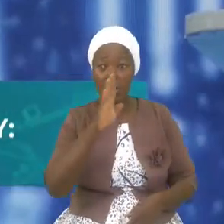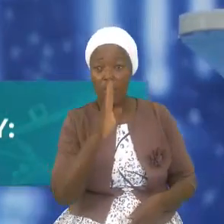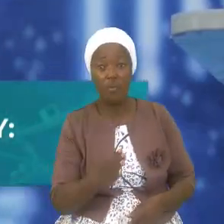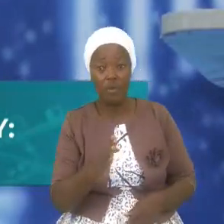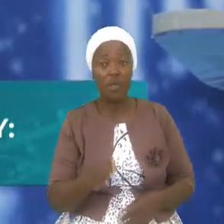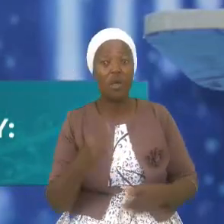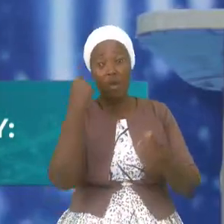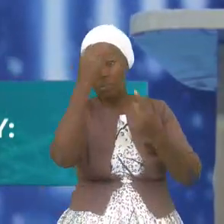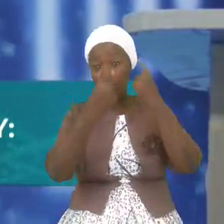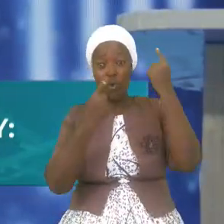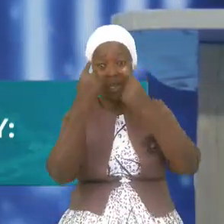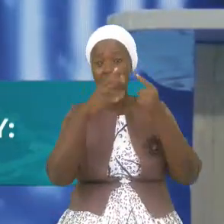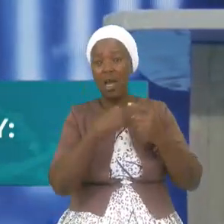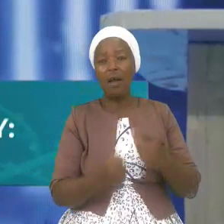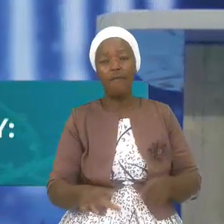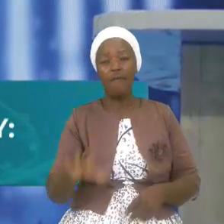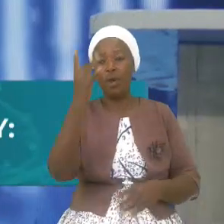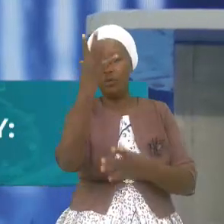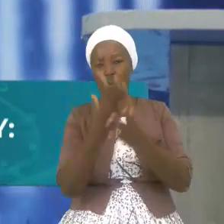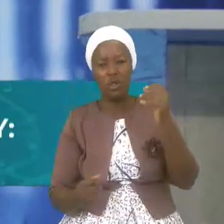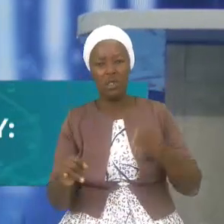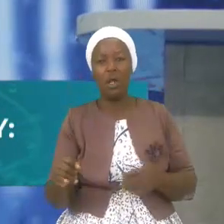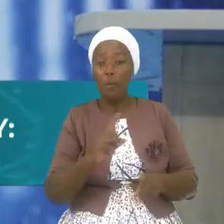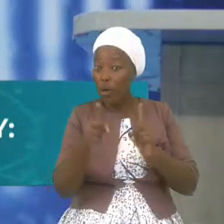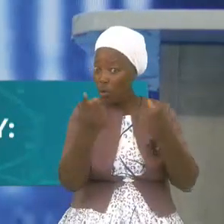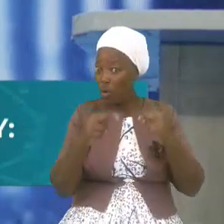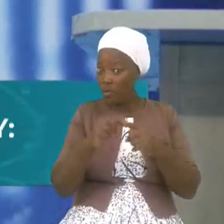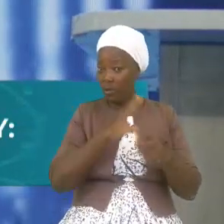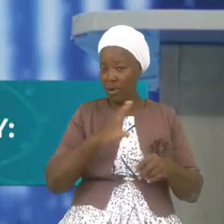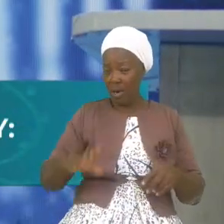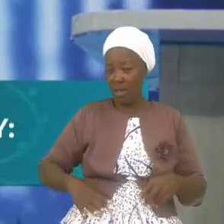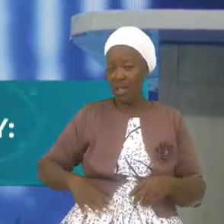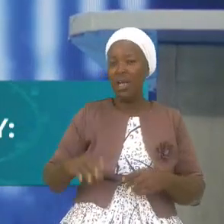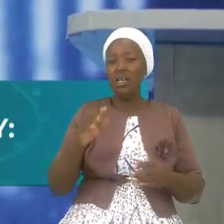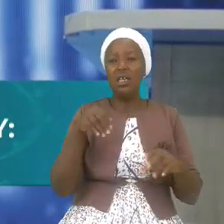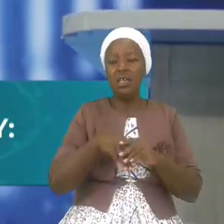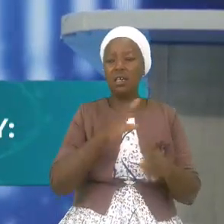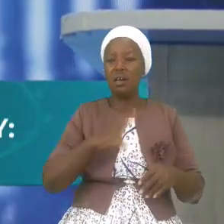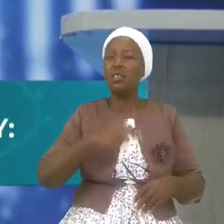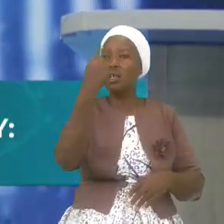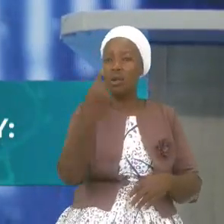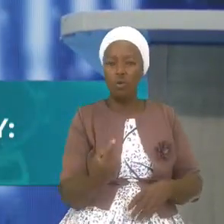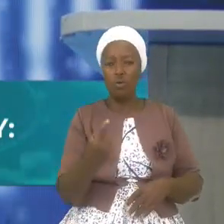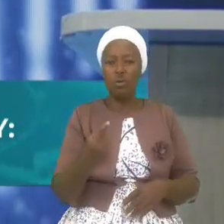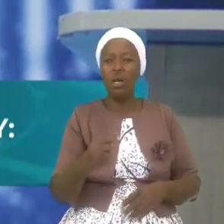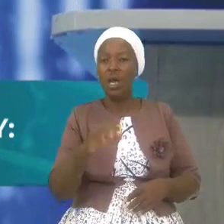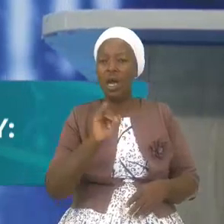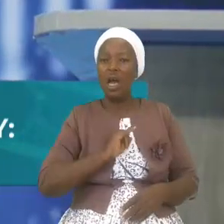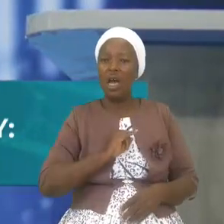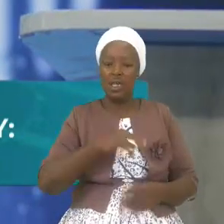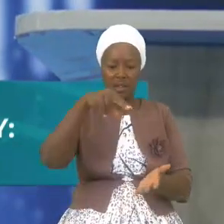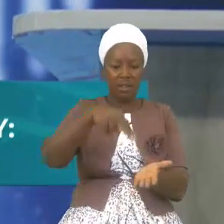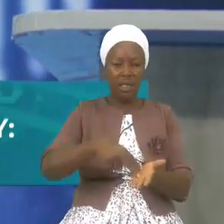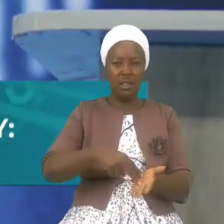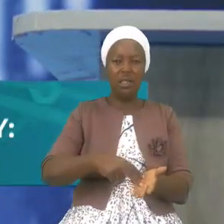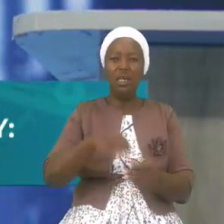Christ, in Christ alone I stand, in Christ I believe, I trust, and I